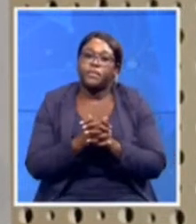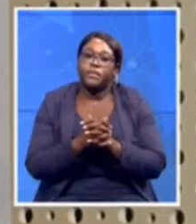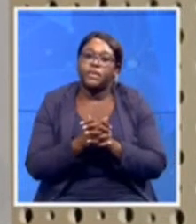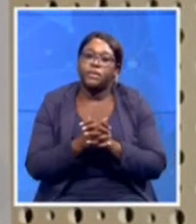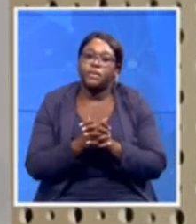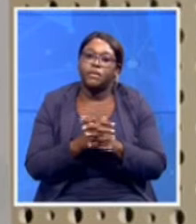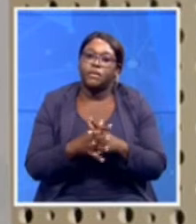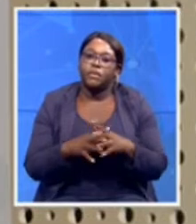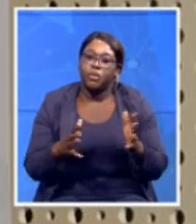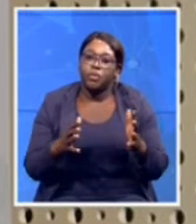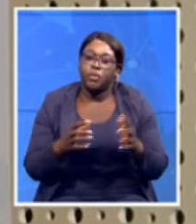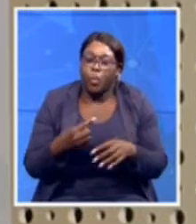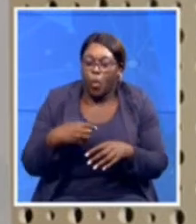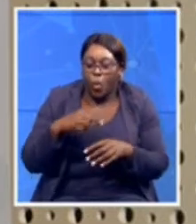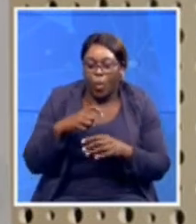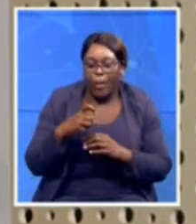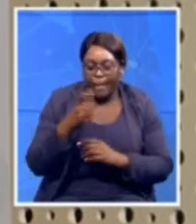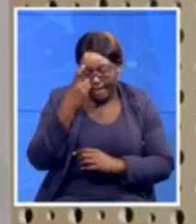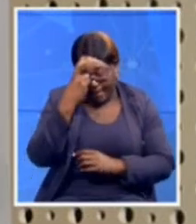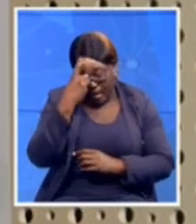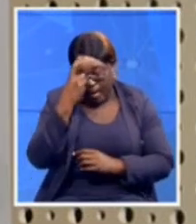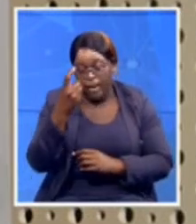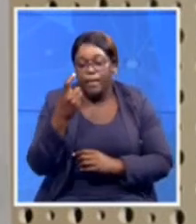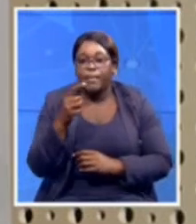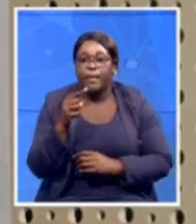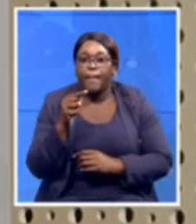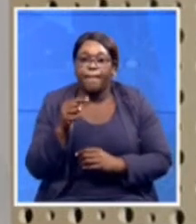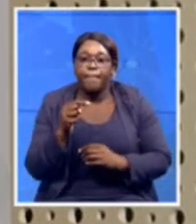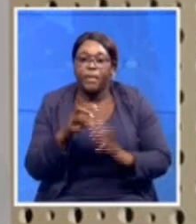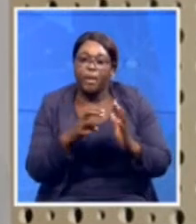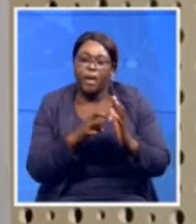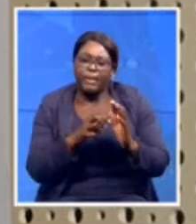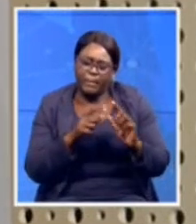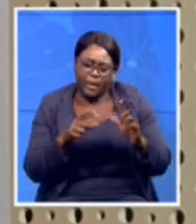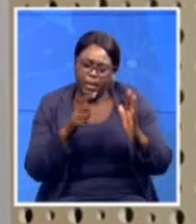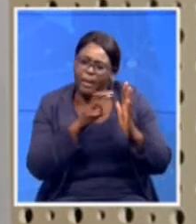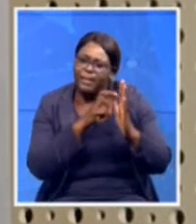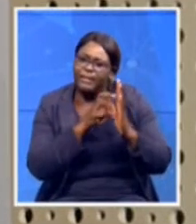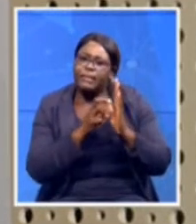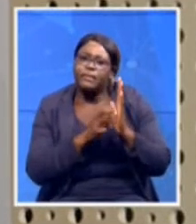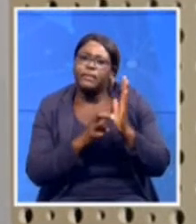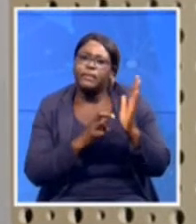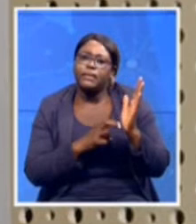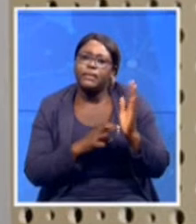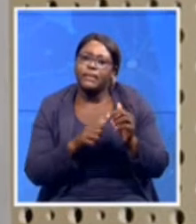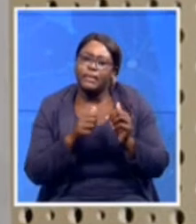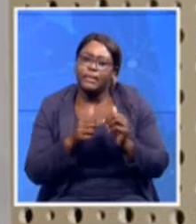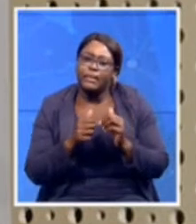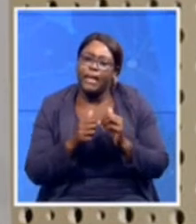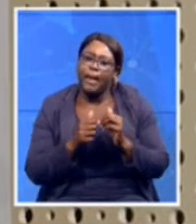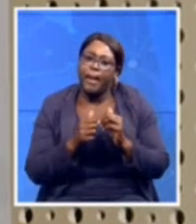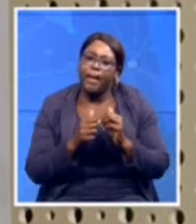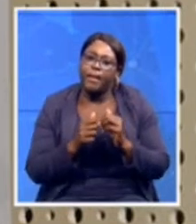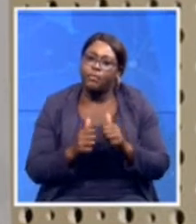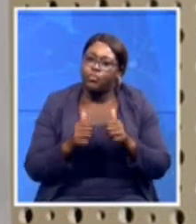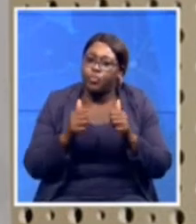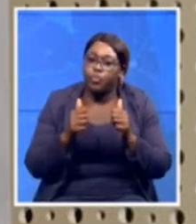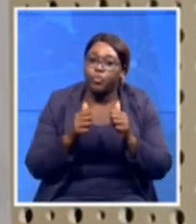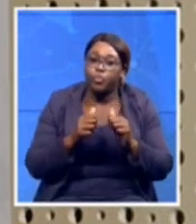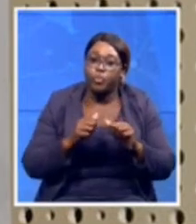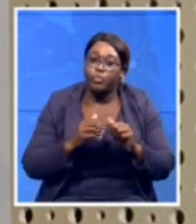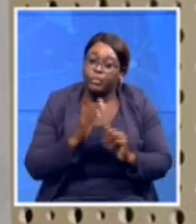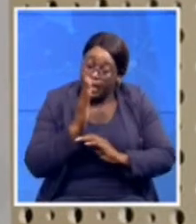of legislation and regulations is a step in the right direction. Further engagements with key stakeholders